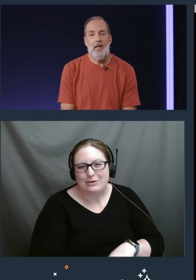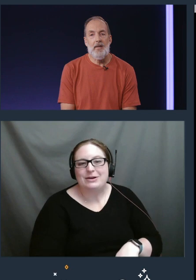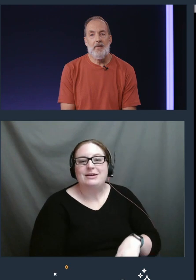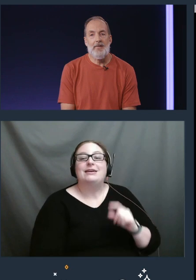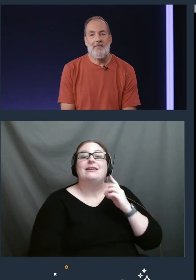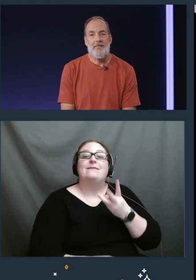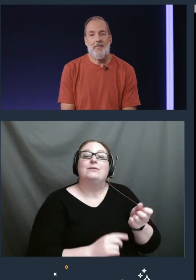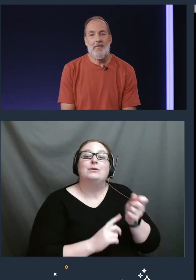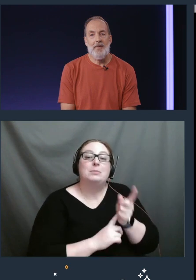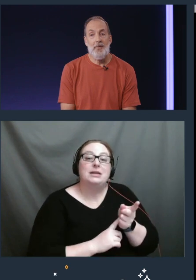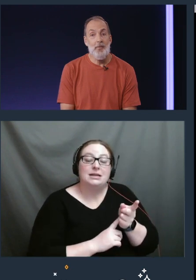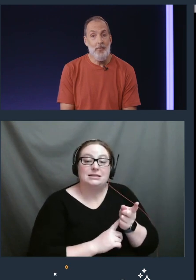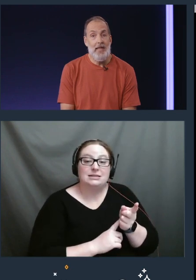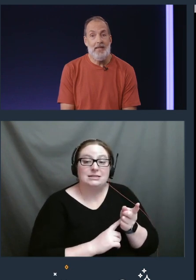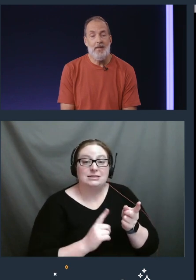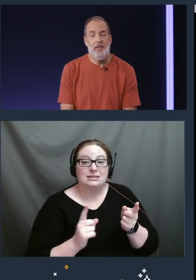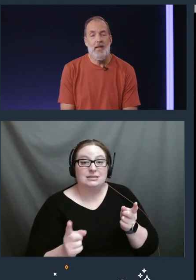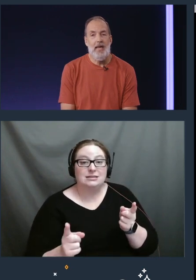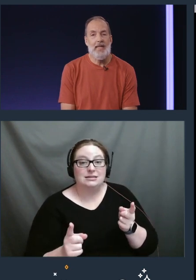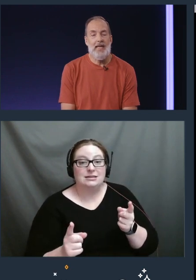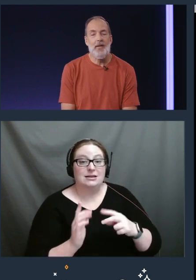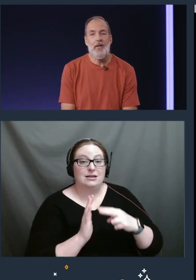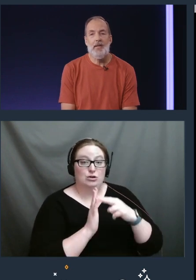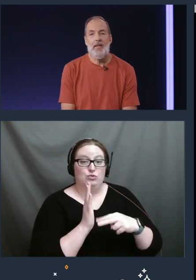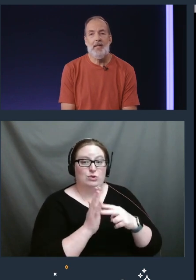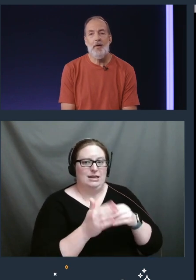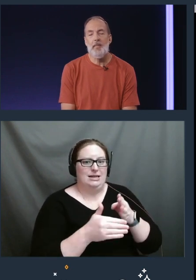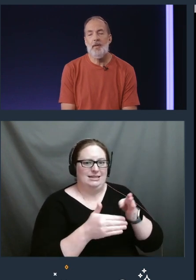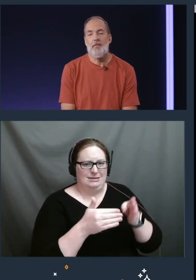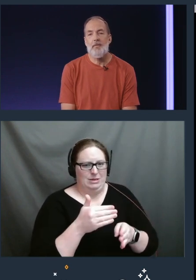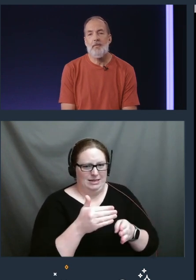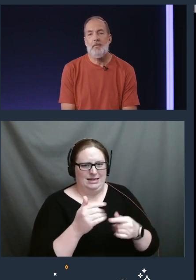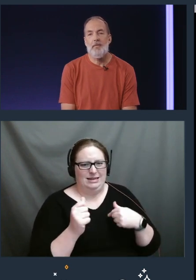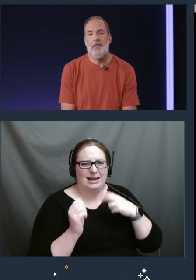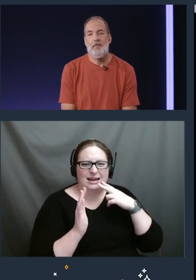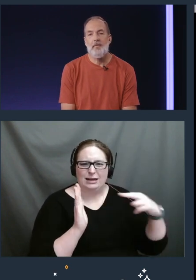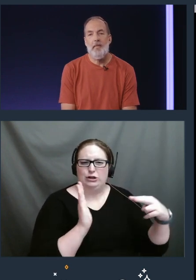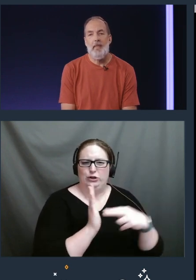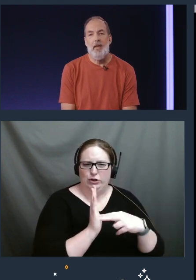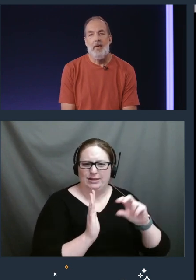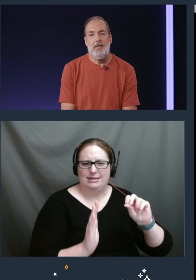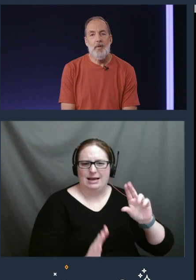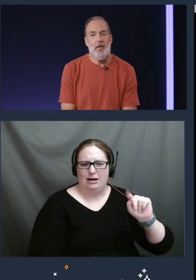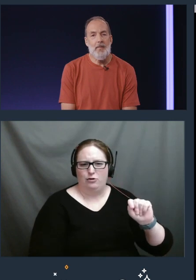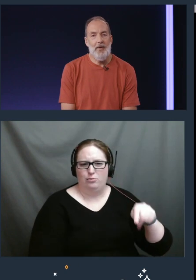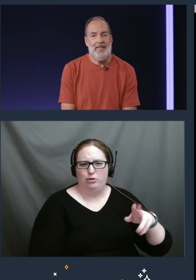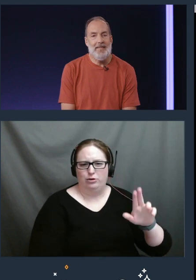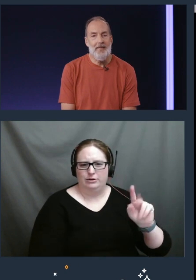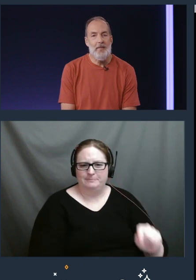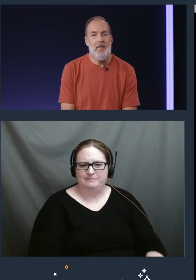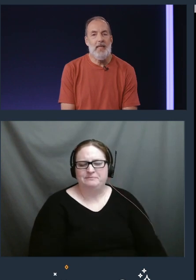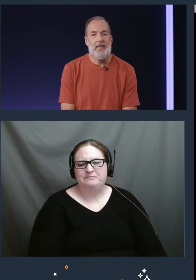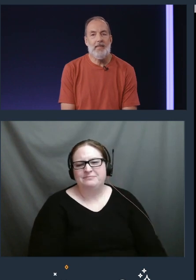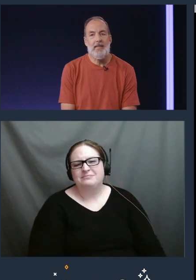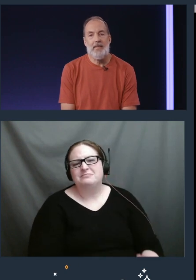the read is completed. I can take a look at the output. So it took about